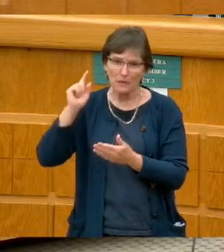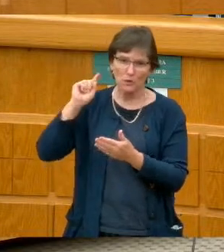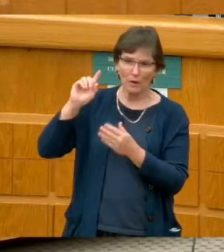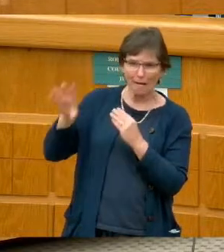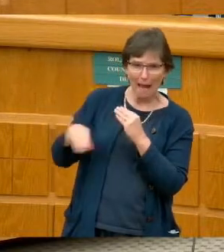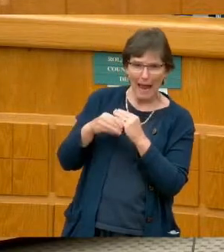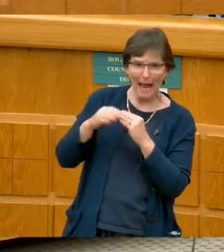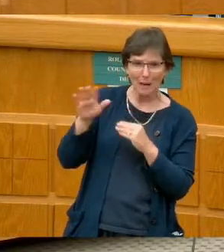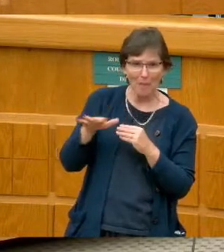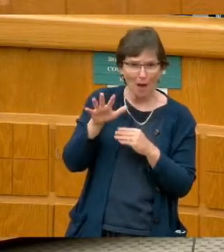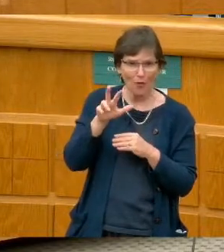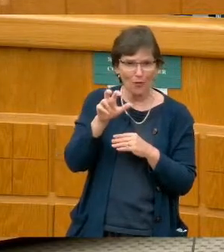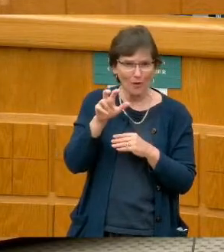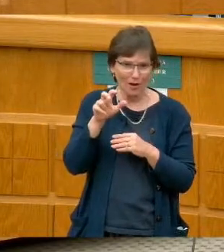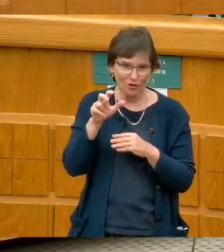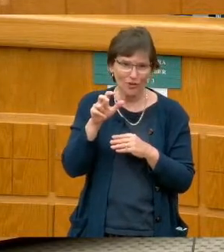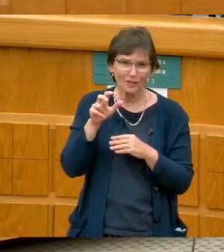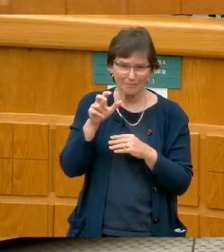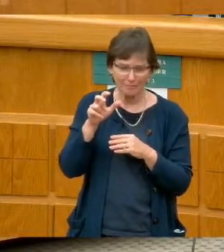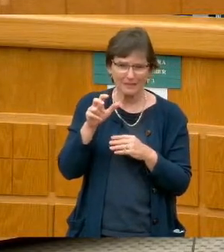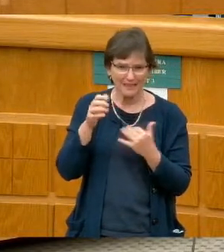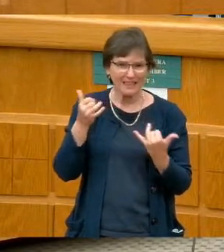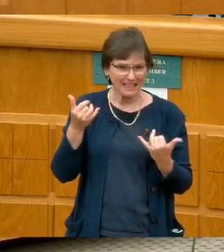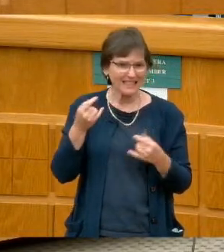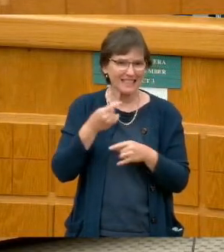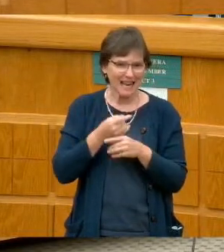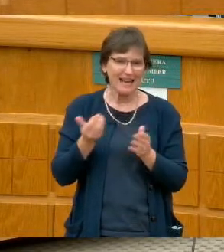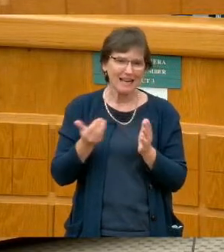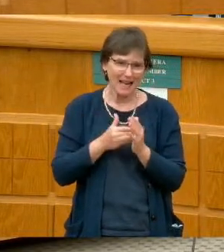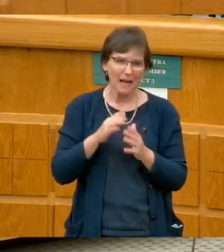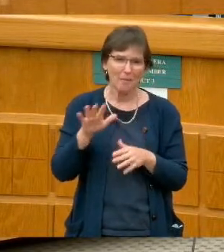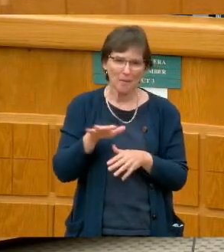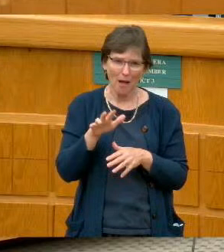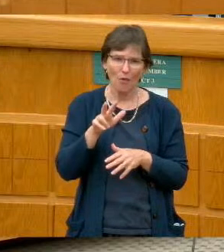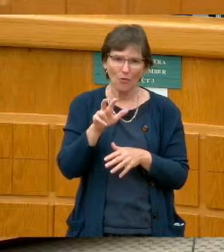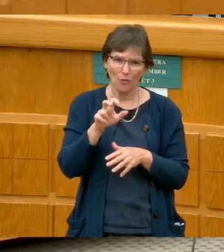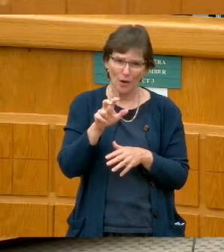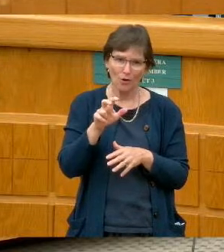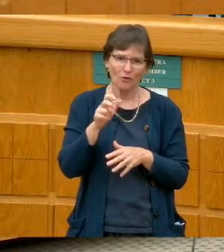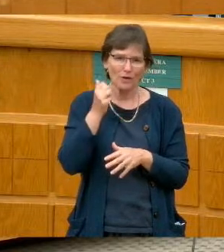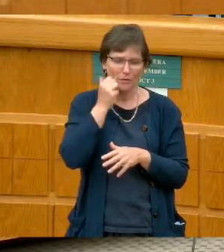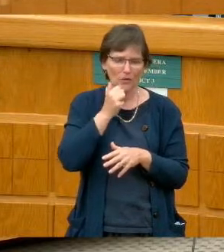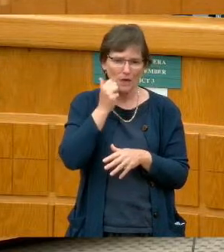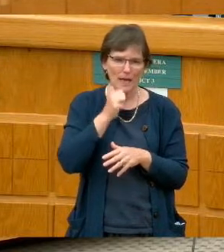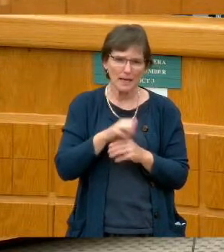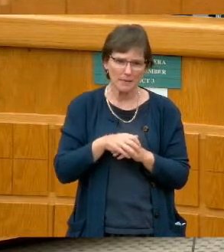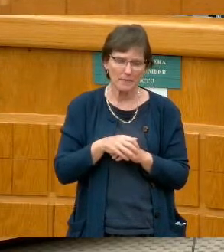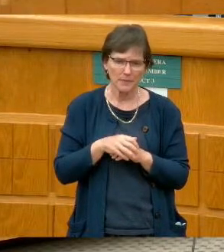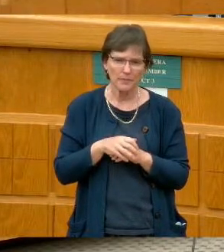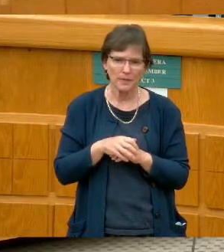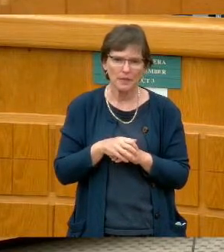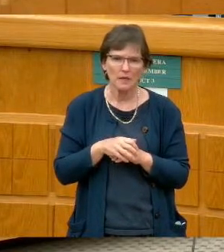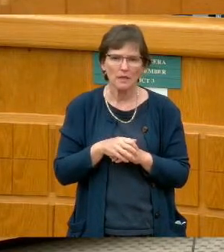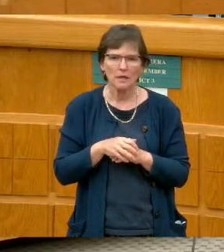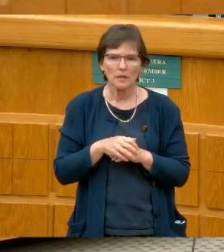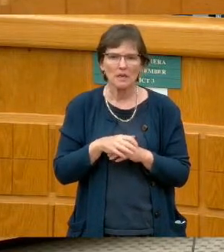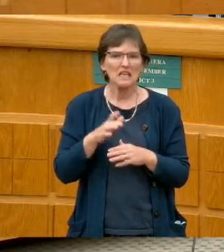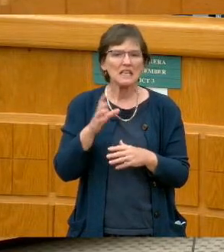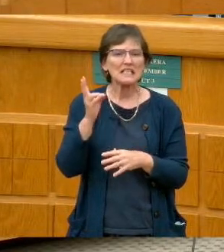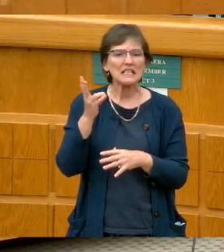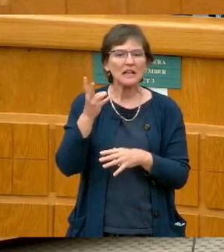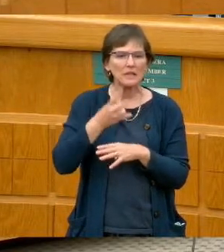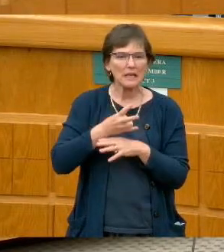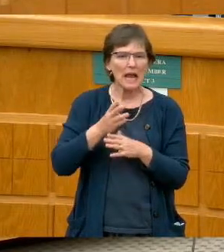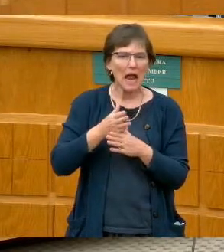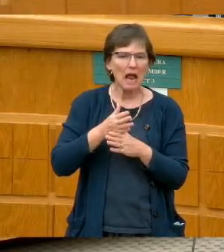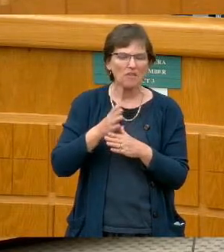and we're kind of there again today, about 300 new cases every day. The 7-day average, I'm going to show you towards the end